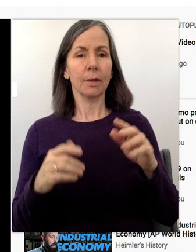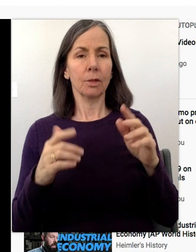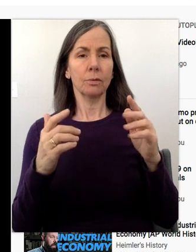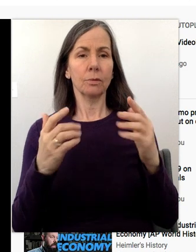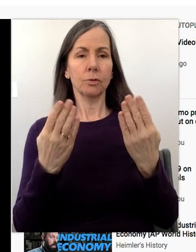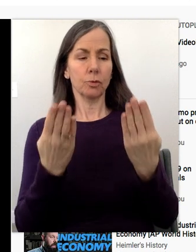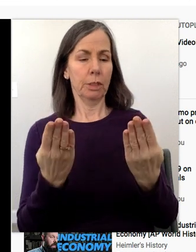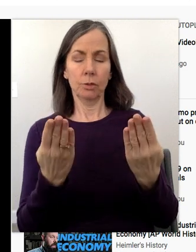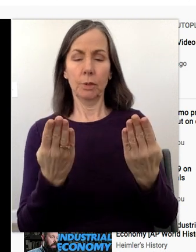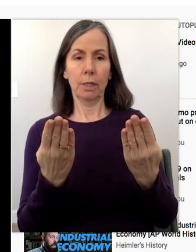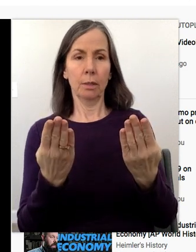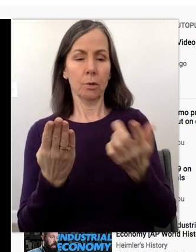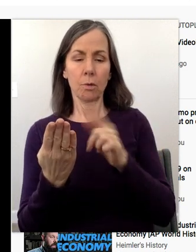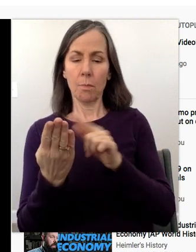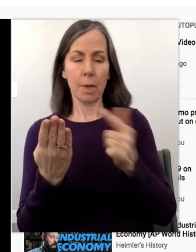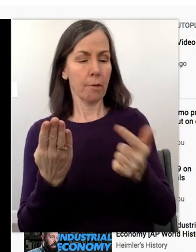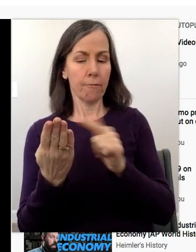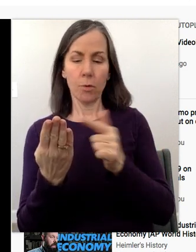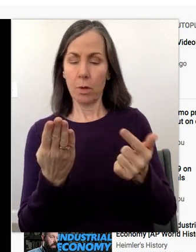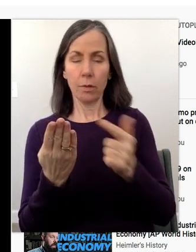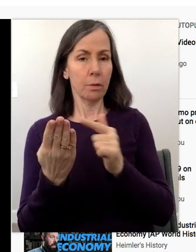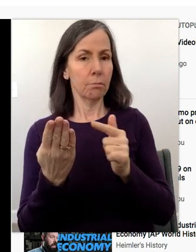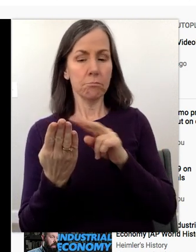middle of your screen.